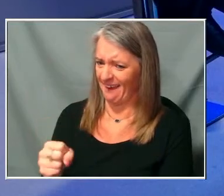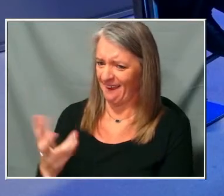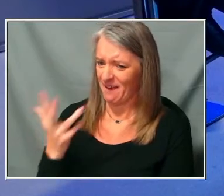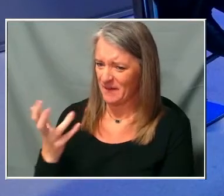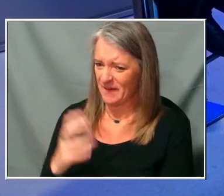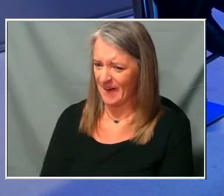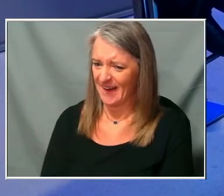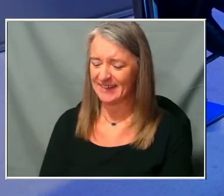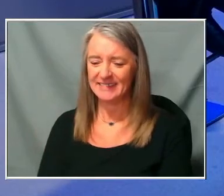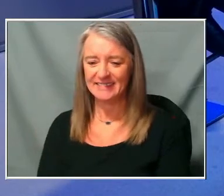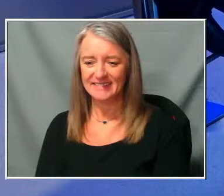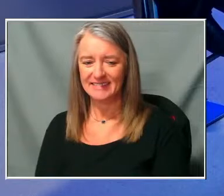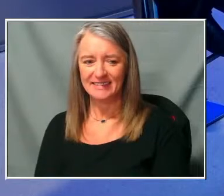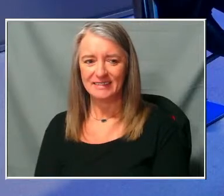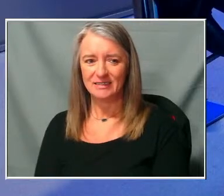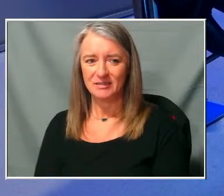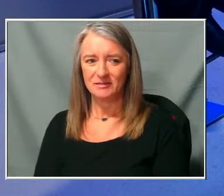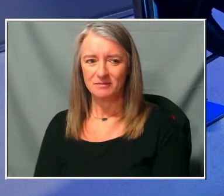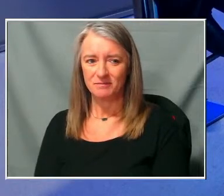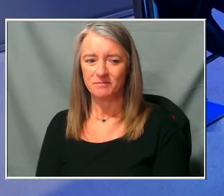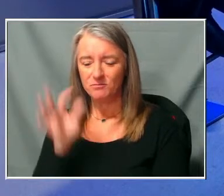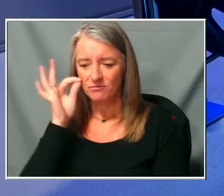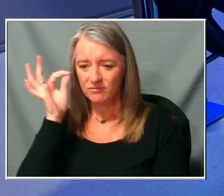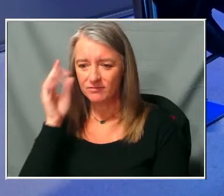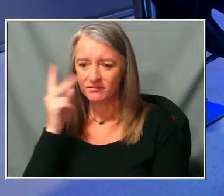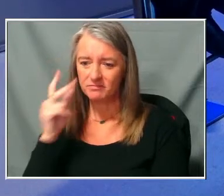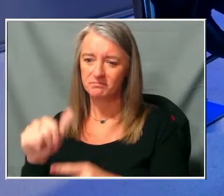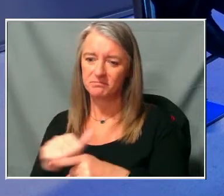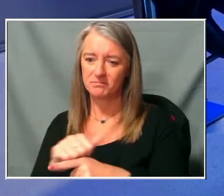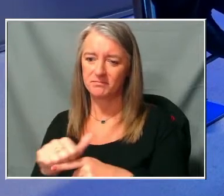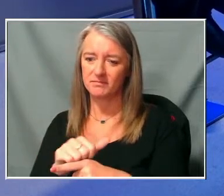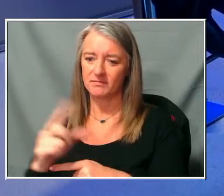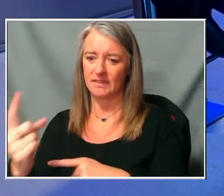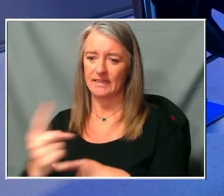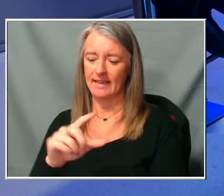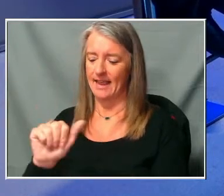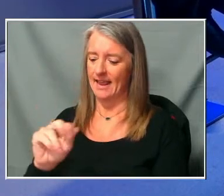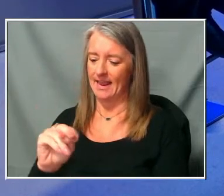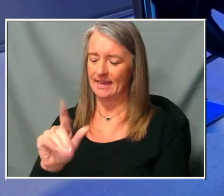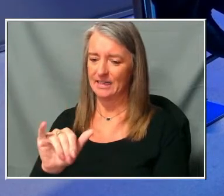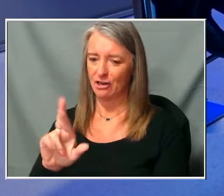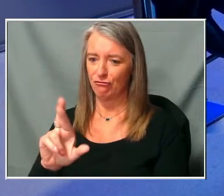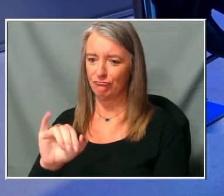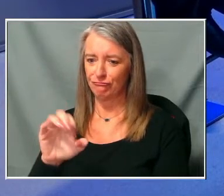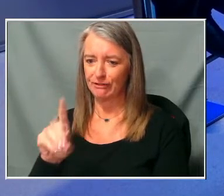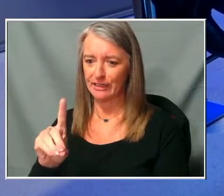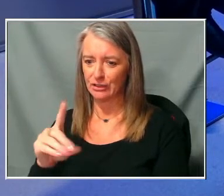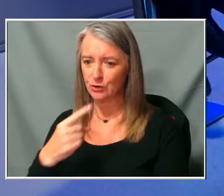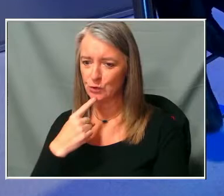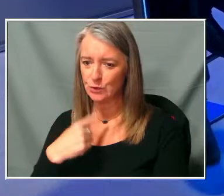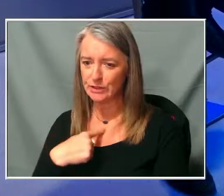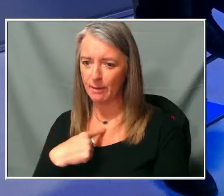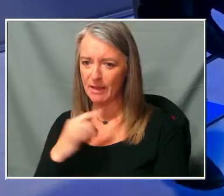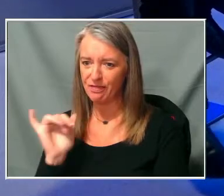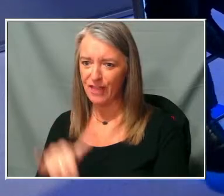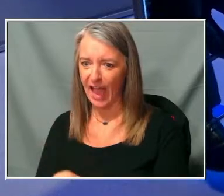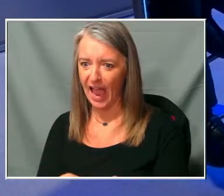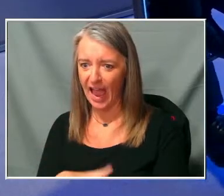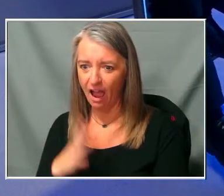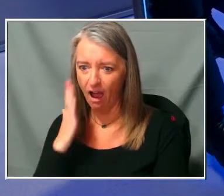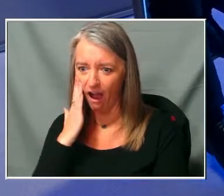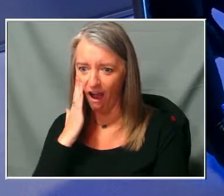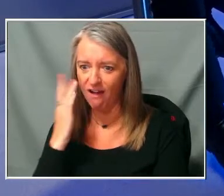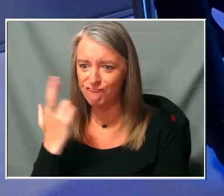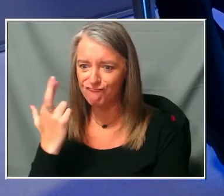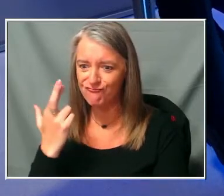I'm like, oh, this is cool at the Chiefs facility. We'll see them practice. And then in walks Andy Reid, and I'm just like, you didn't say it was this. You didn't